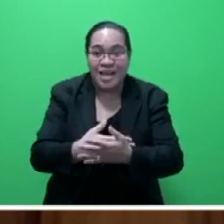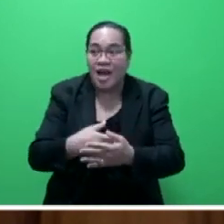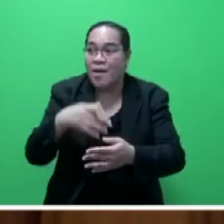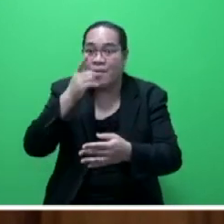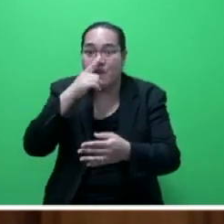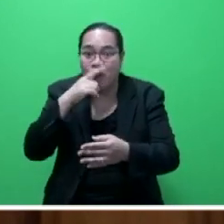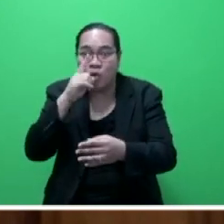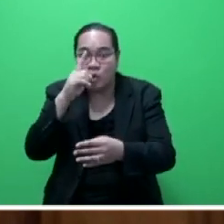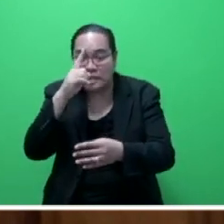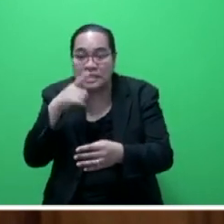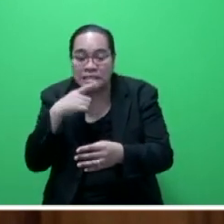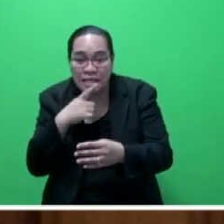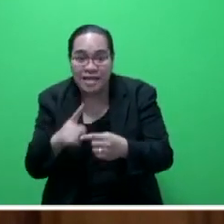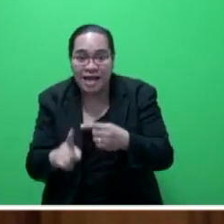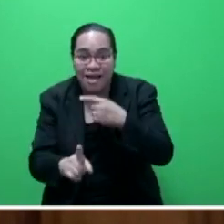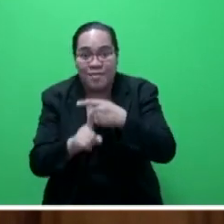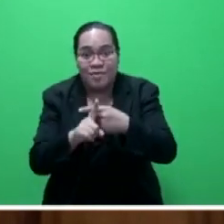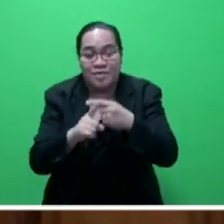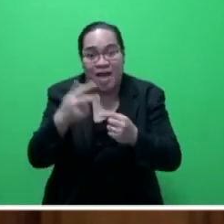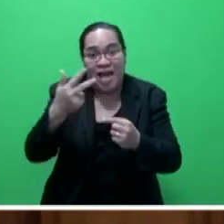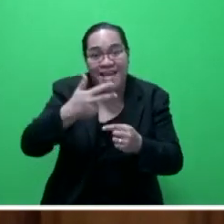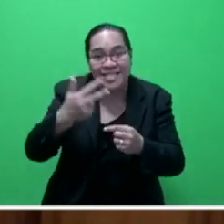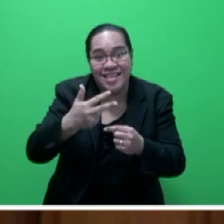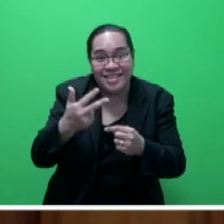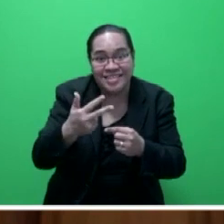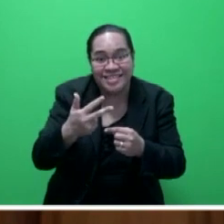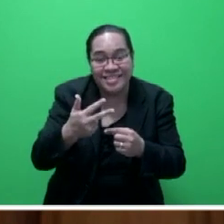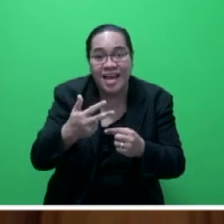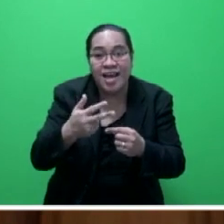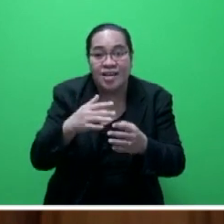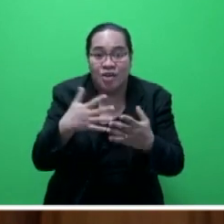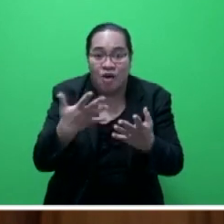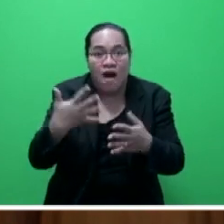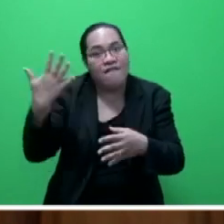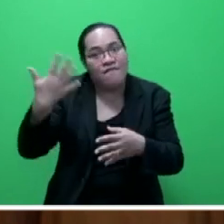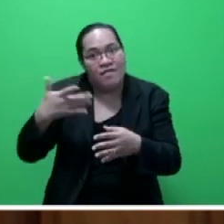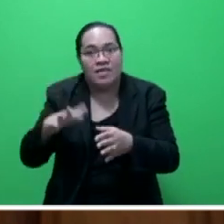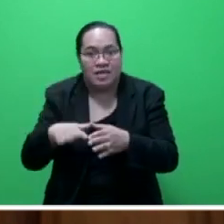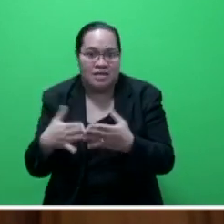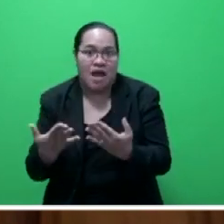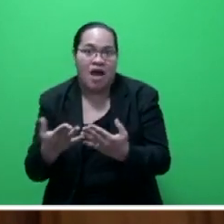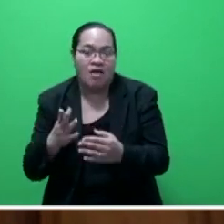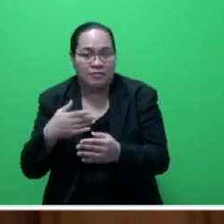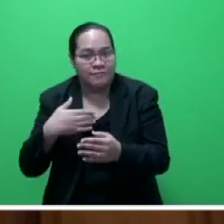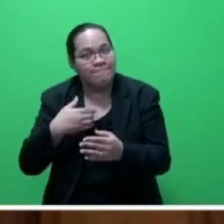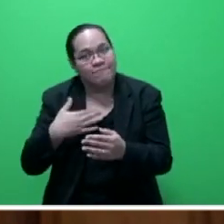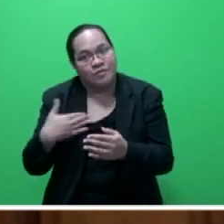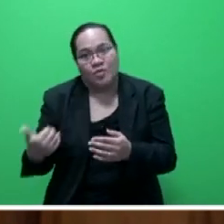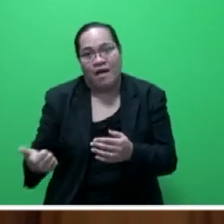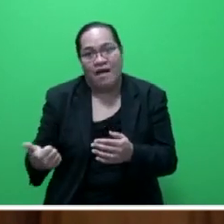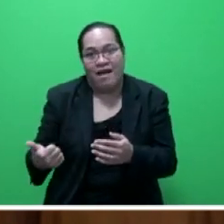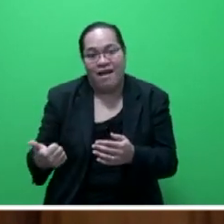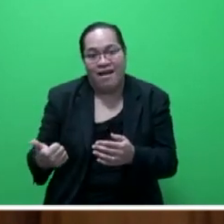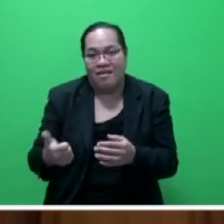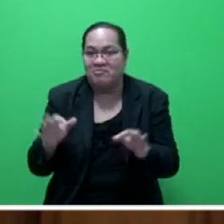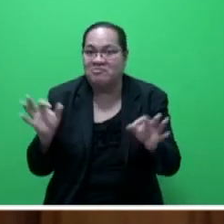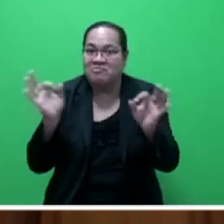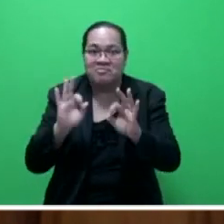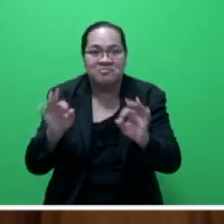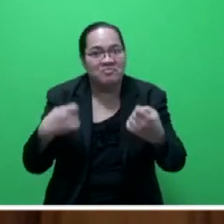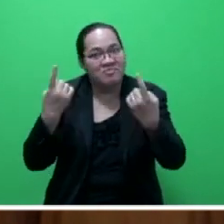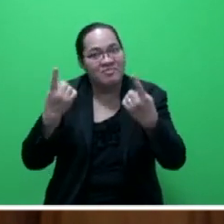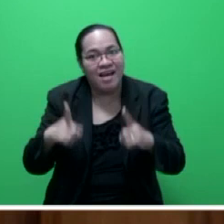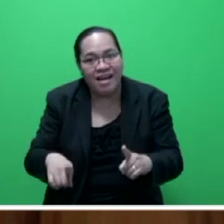to only 18, 15 of whom have since recovered. No fatalities.